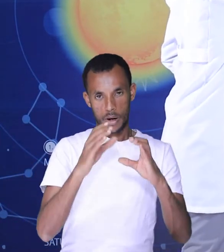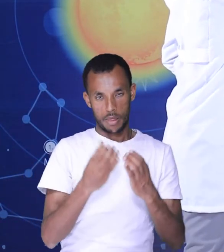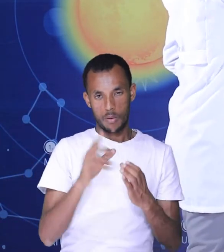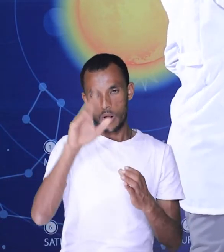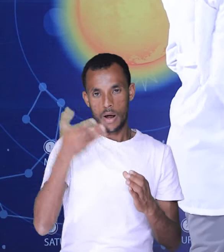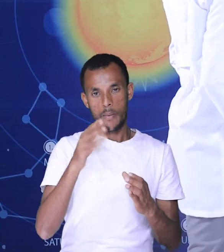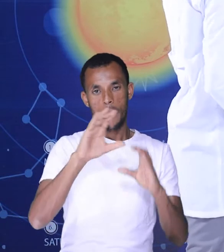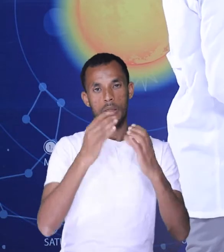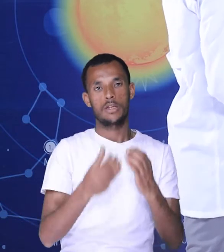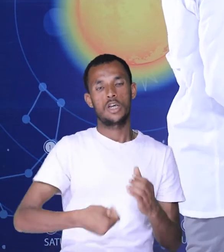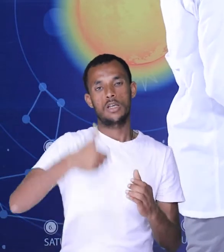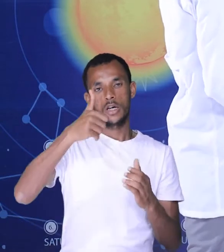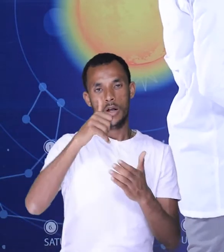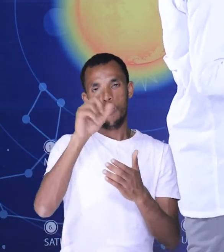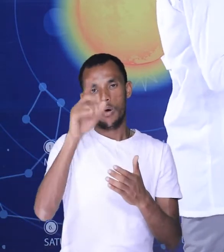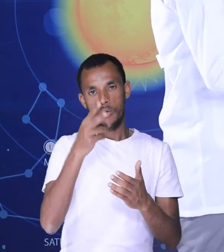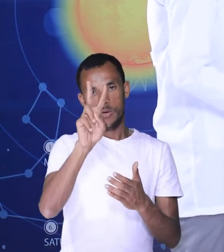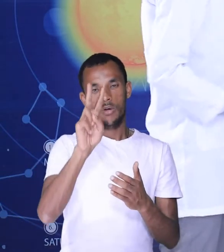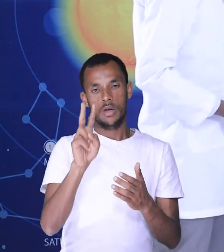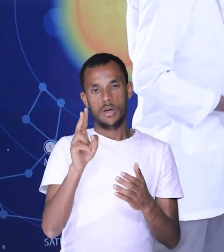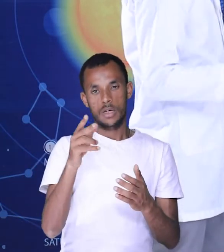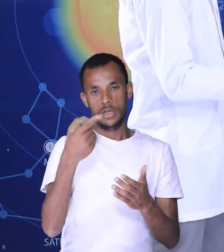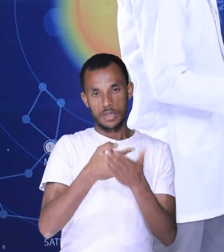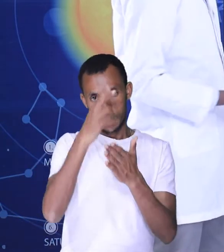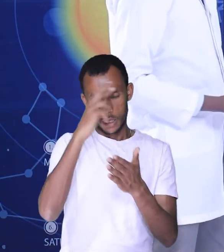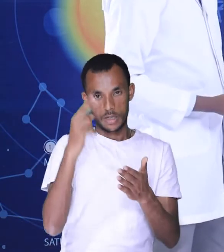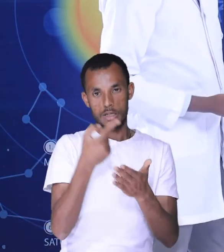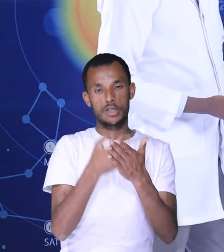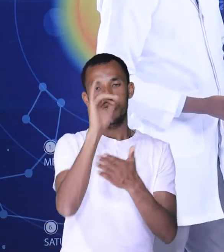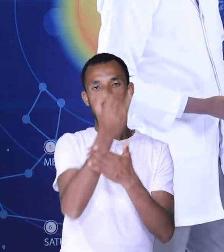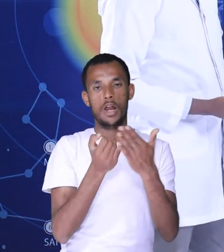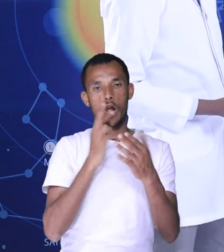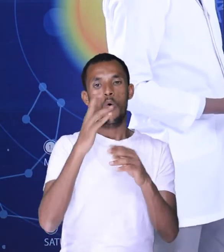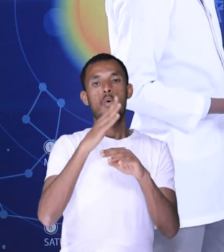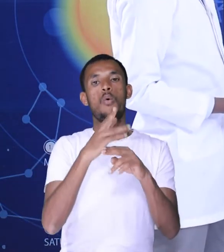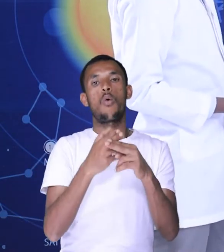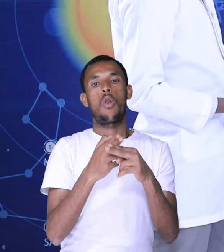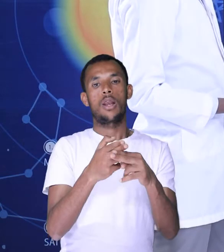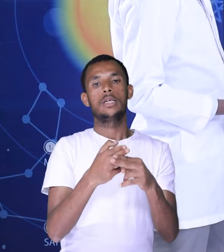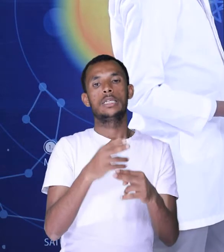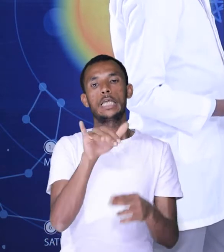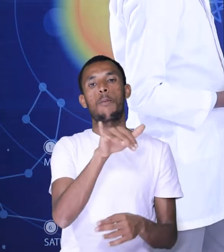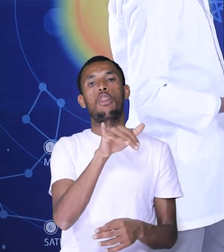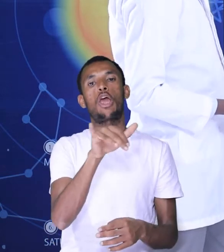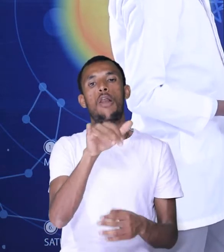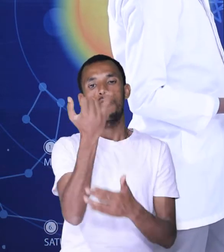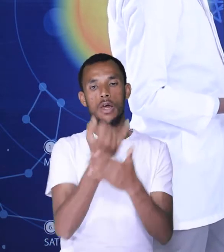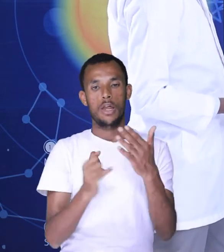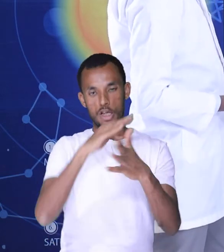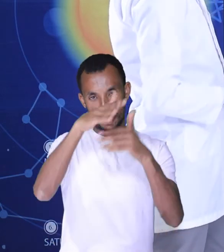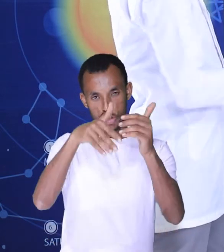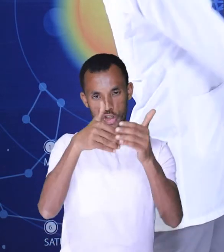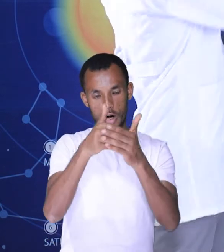half coincides with the other half. In such cases, these figures are called symmetrical figures. And